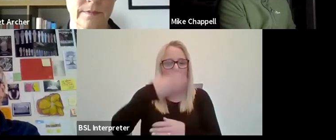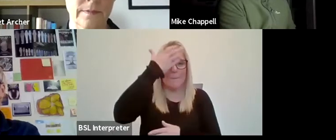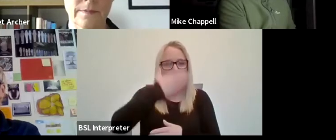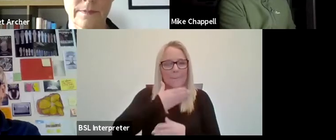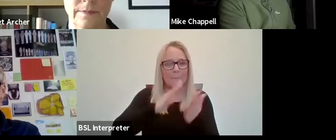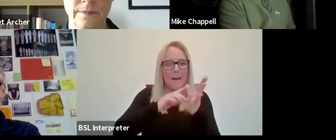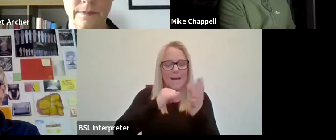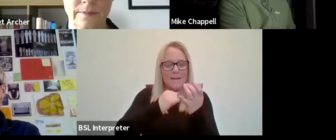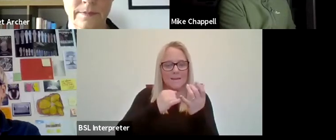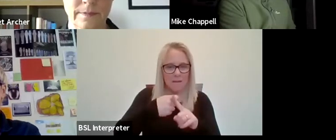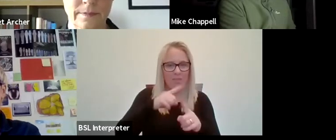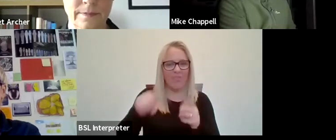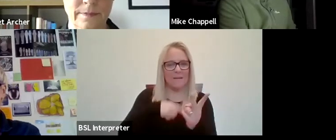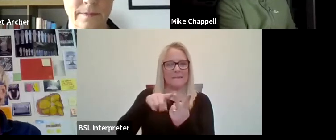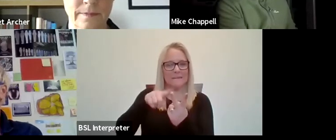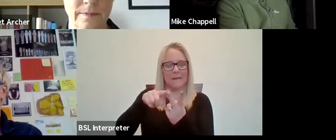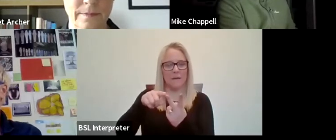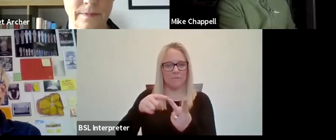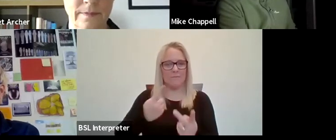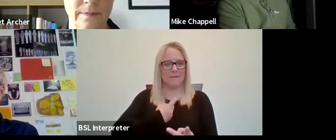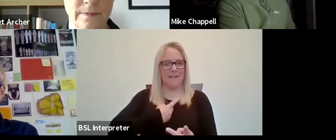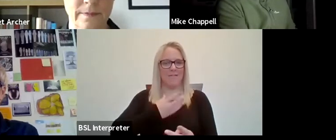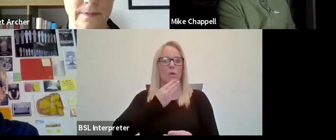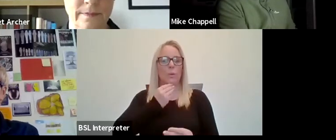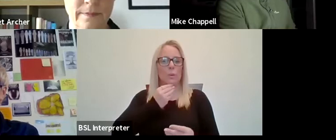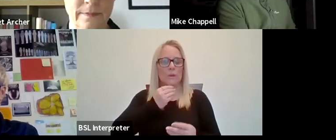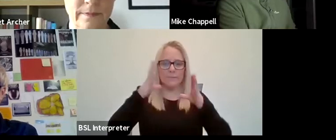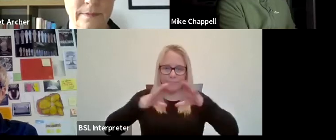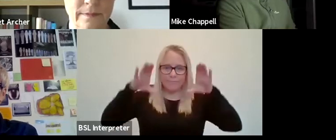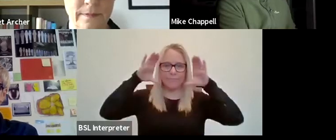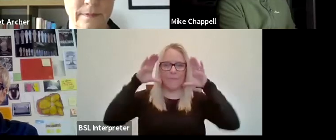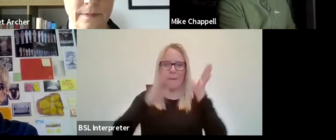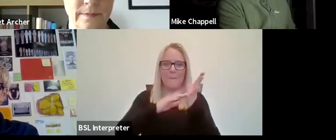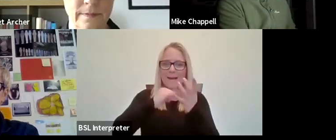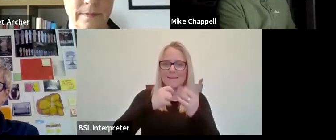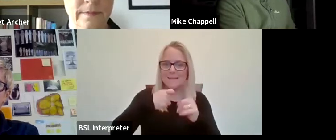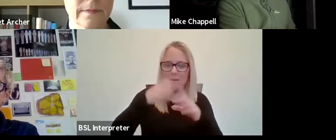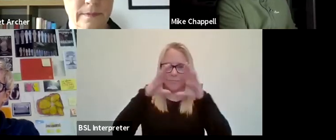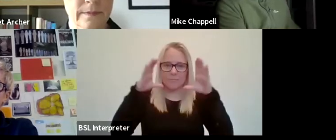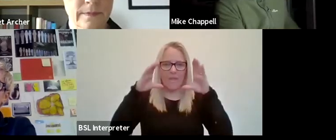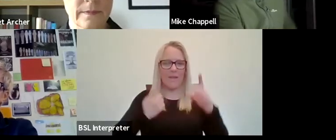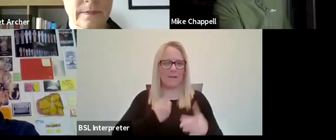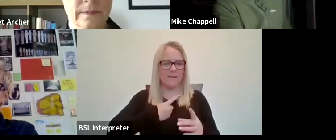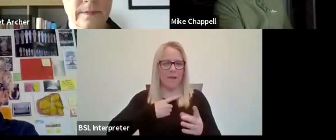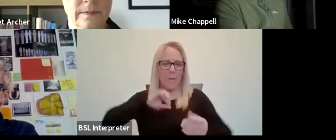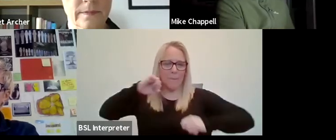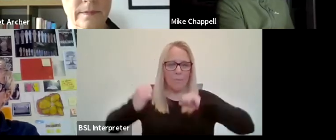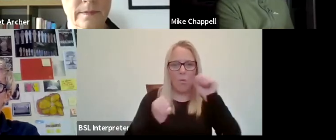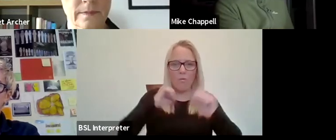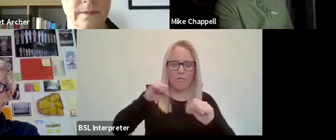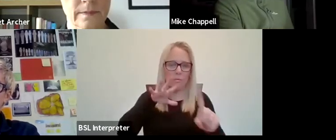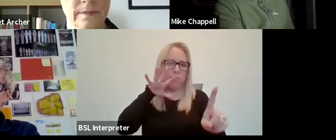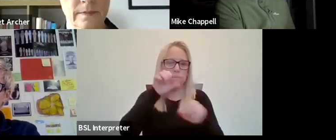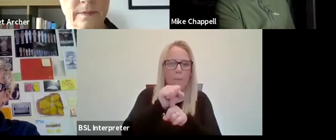also wearing the mask and using LiDAR again to kind of capture my choreographed movements. And there's